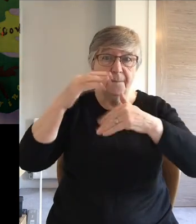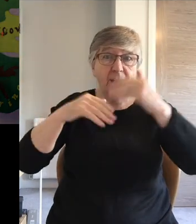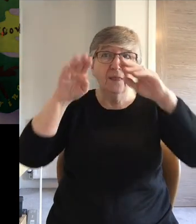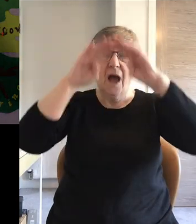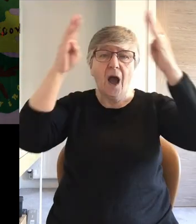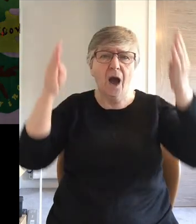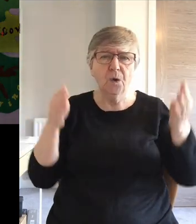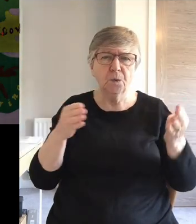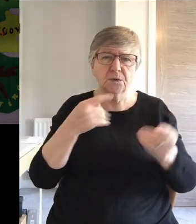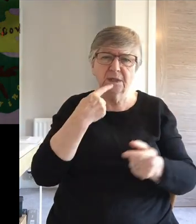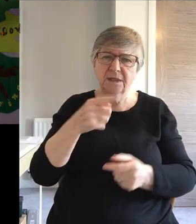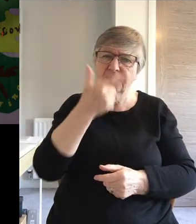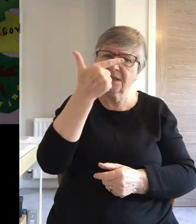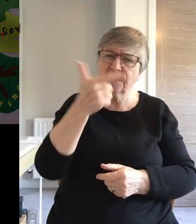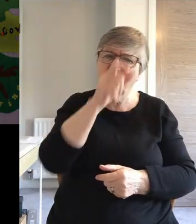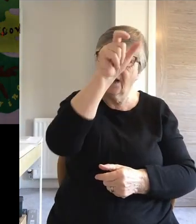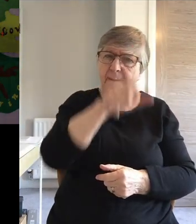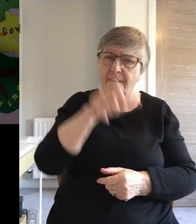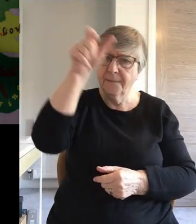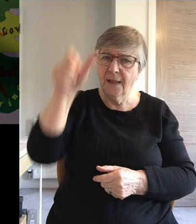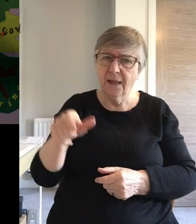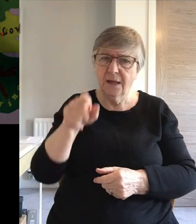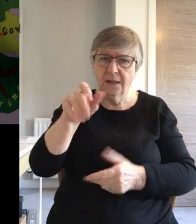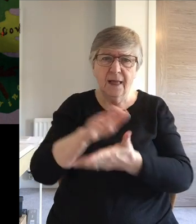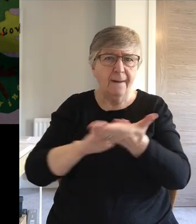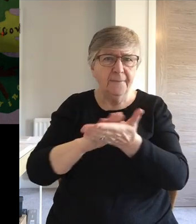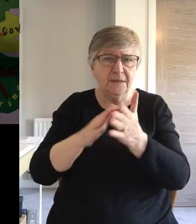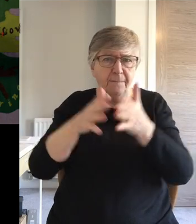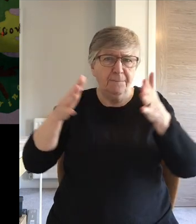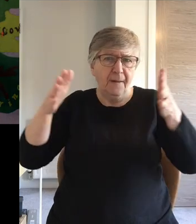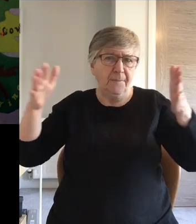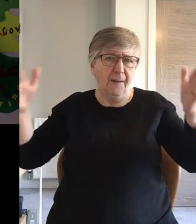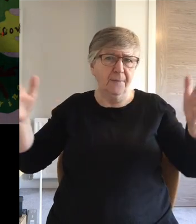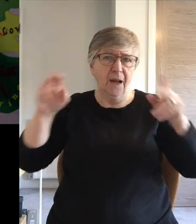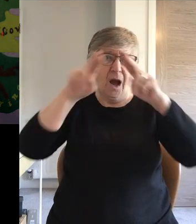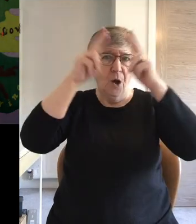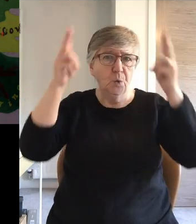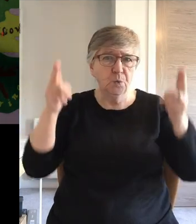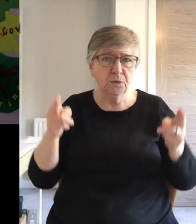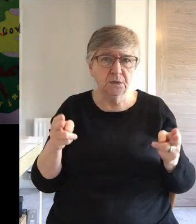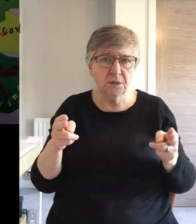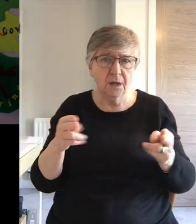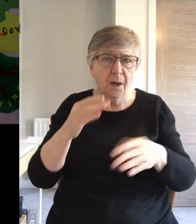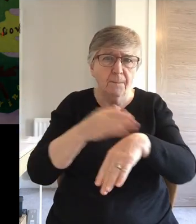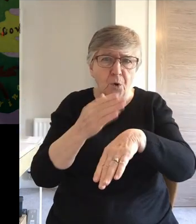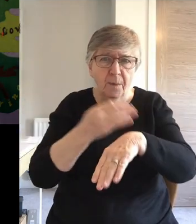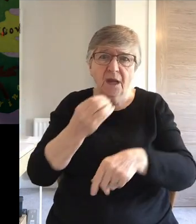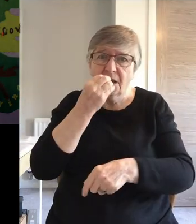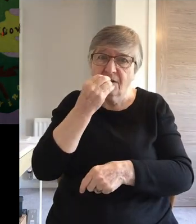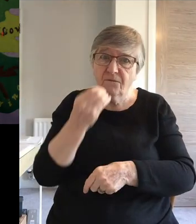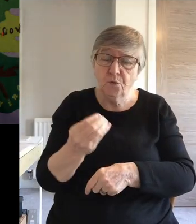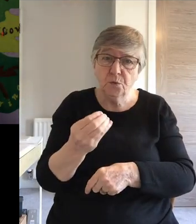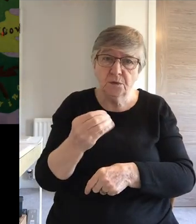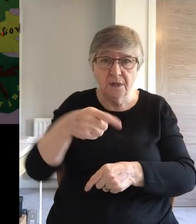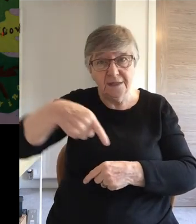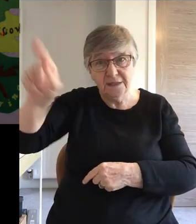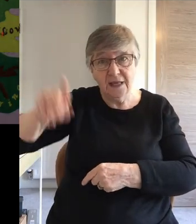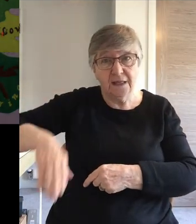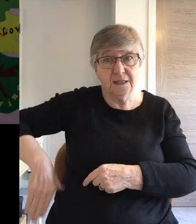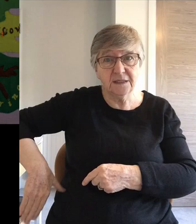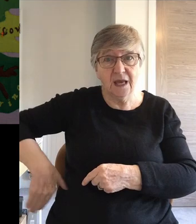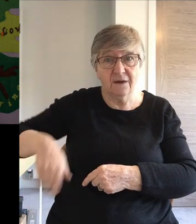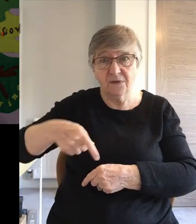the house. The seven pillars suggest that it's huge, it's a big area. She's prepared the food. She's sent out her servants with